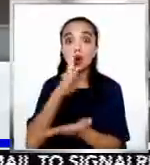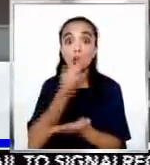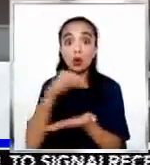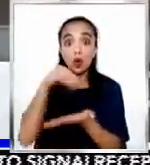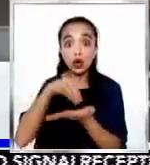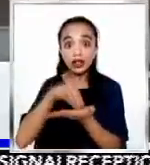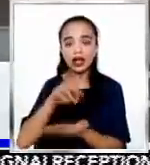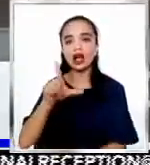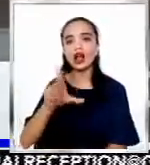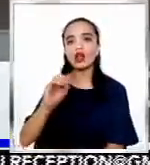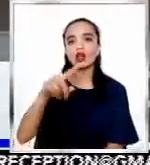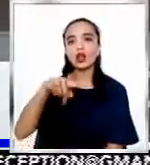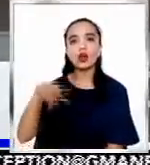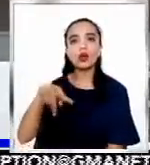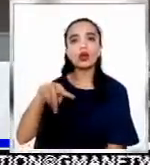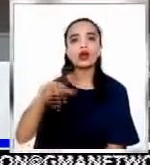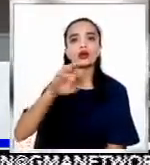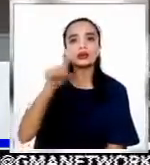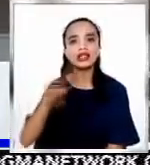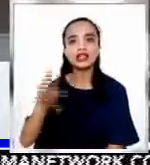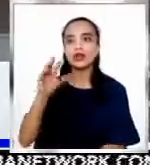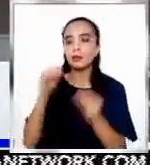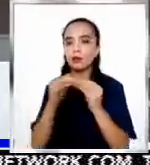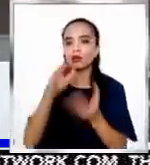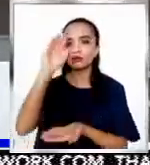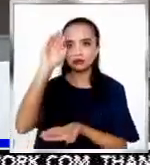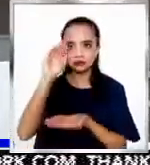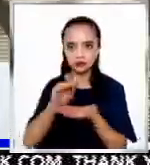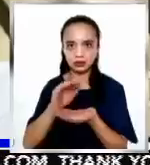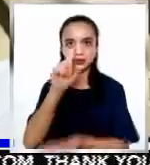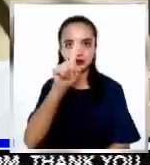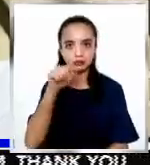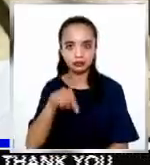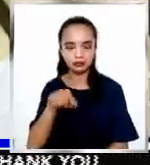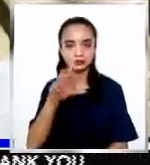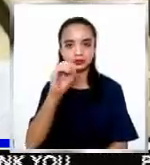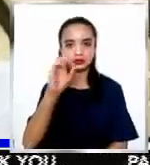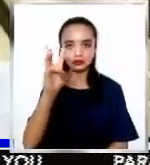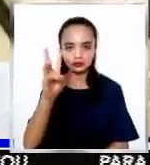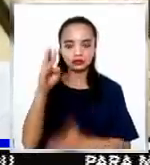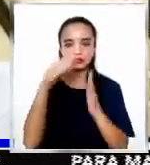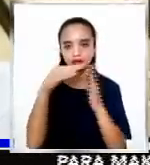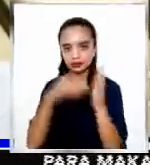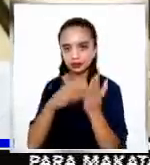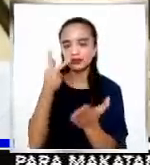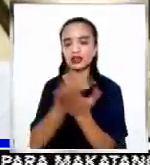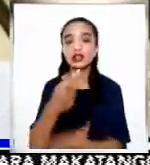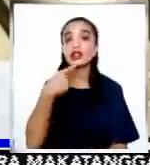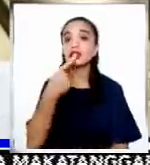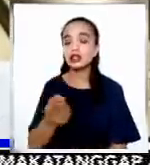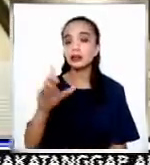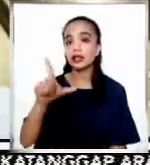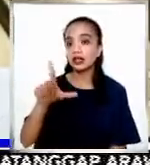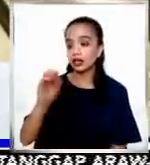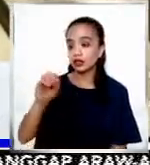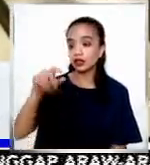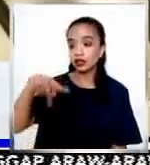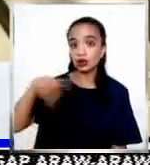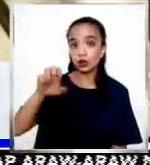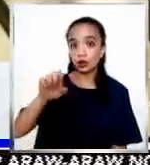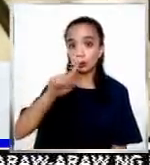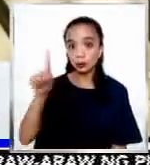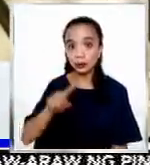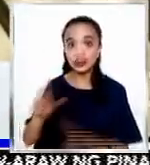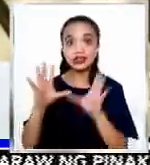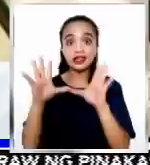sa mas mababang halaga na 1.06 billion pesos. Sabi naman ng Lopez Holdings Corporation, may mga